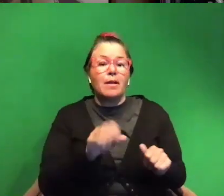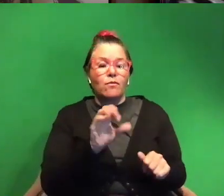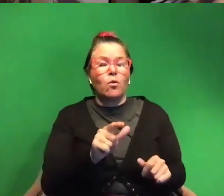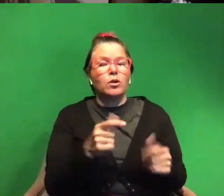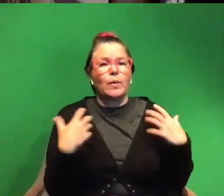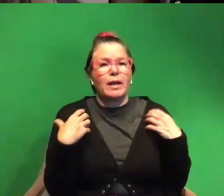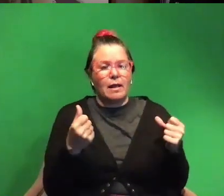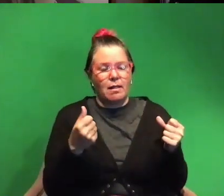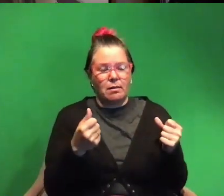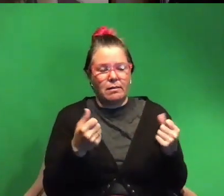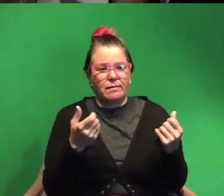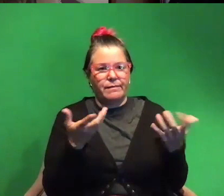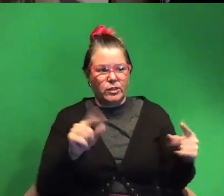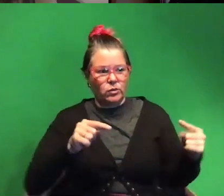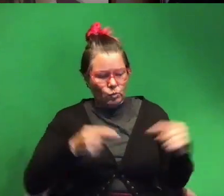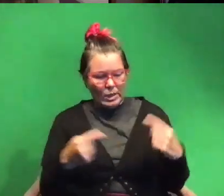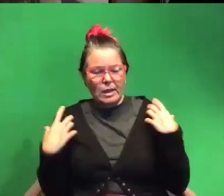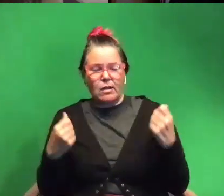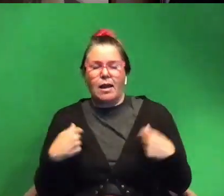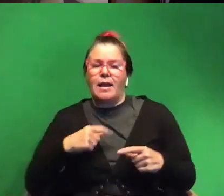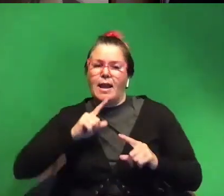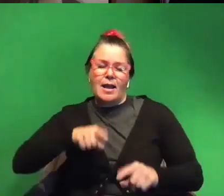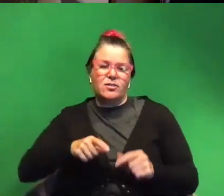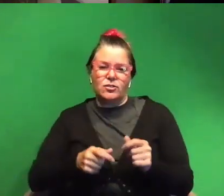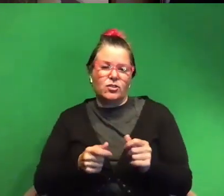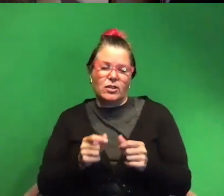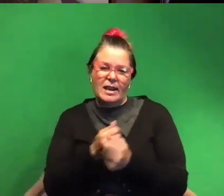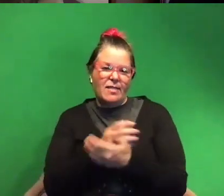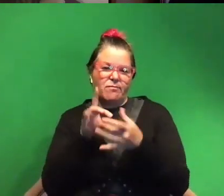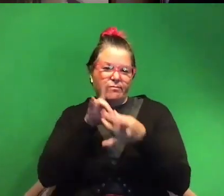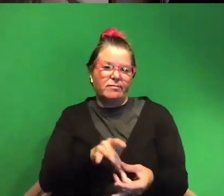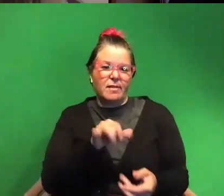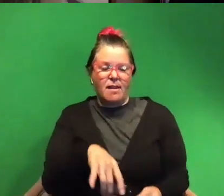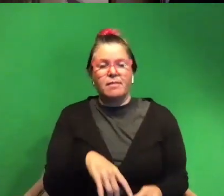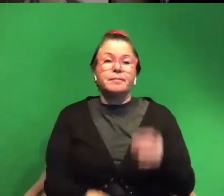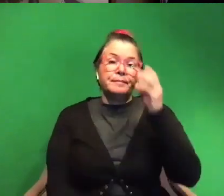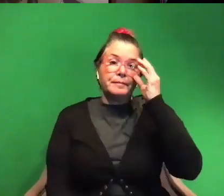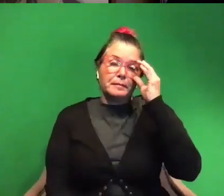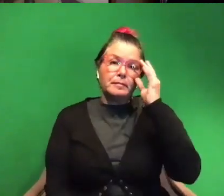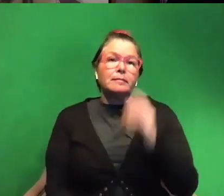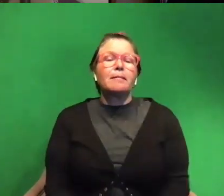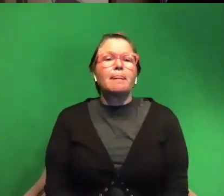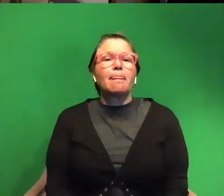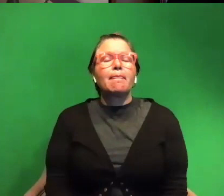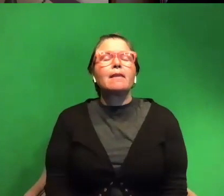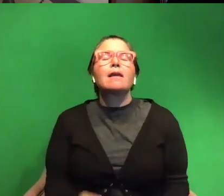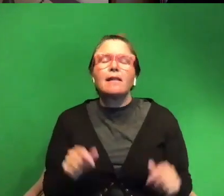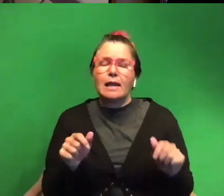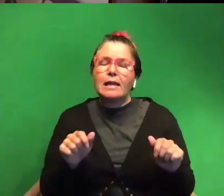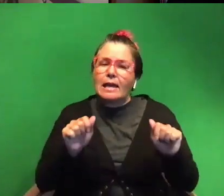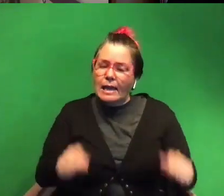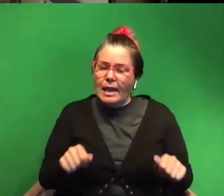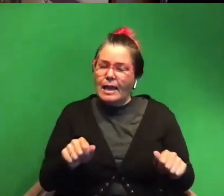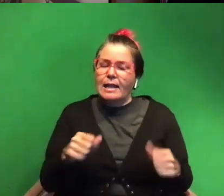heal from wounds. So I can answer pretty much most questions that you might have about this. So they are capable of re-healing